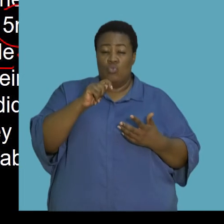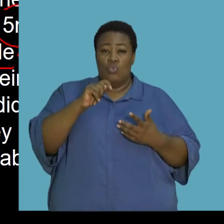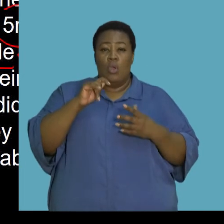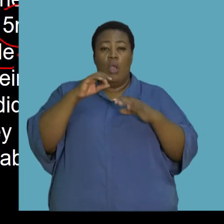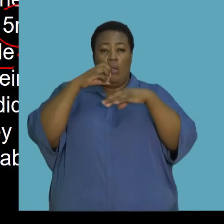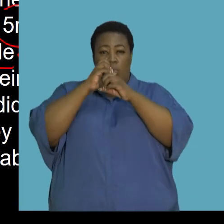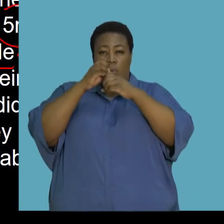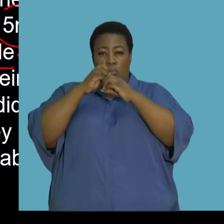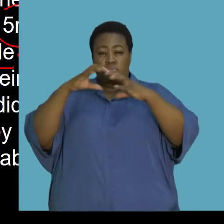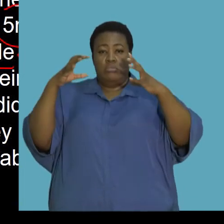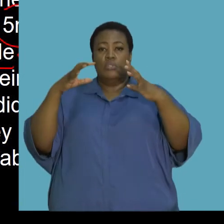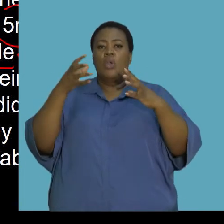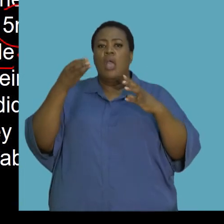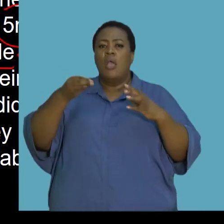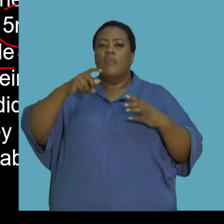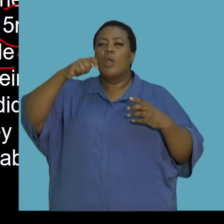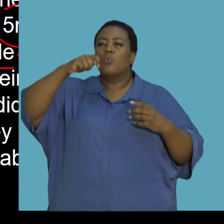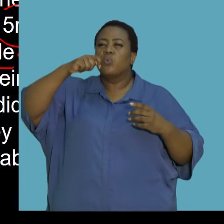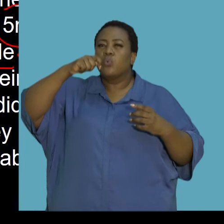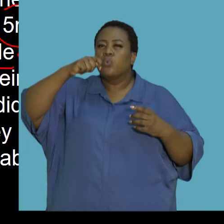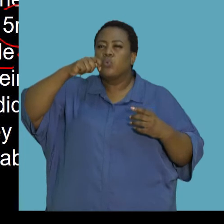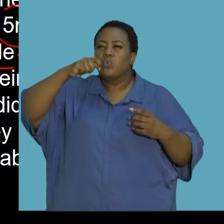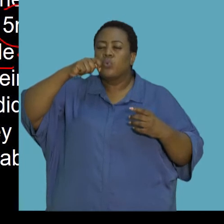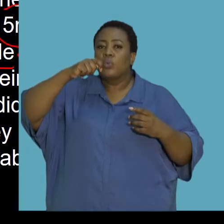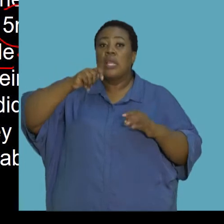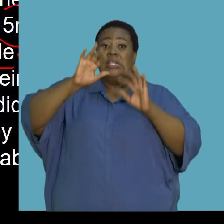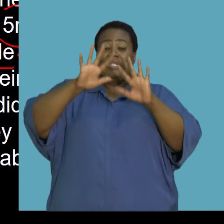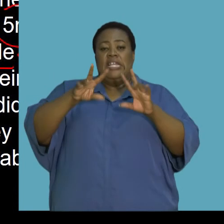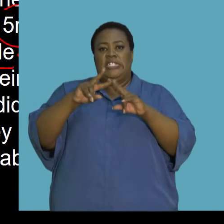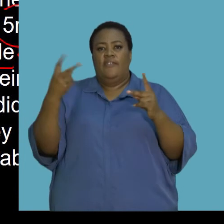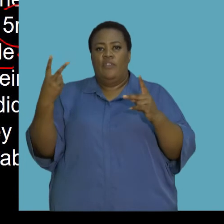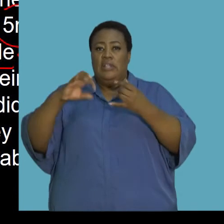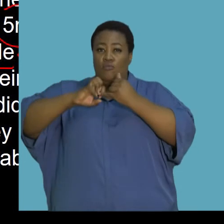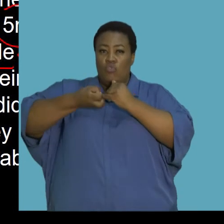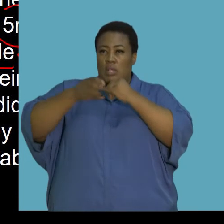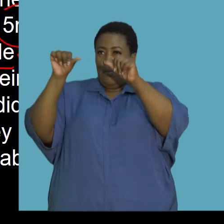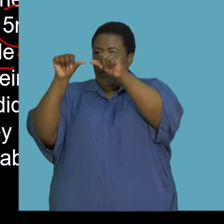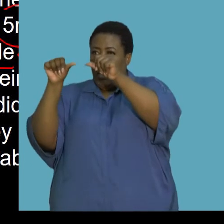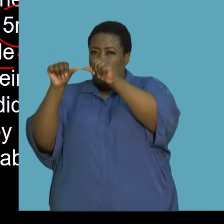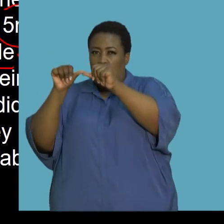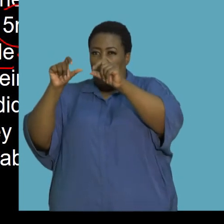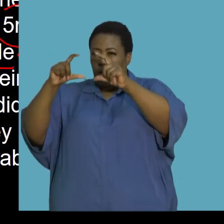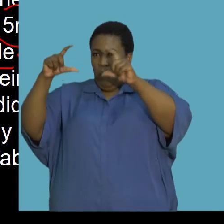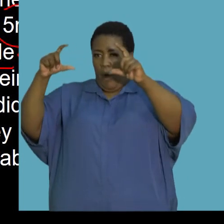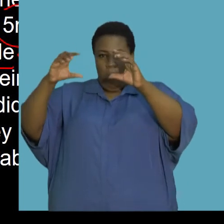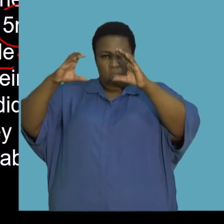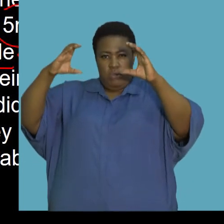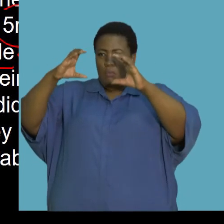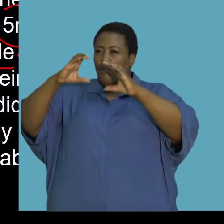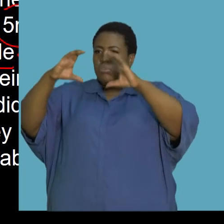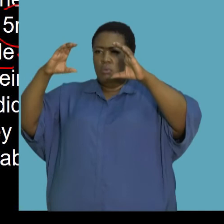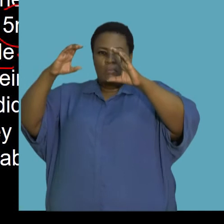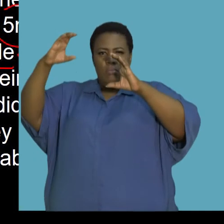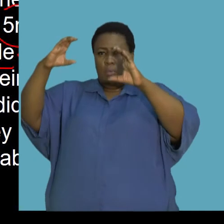SpongeBob used their favorite bubble wands to blow 10 different bubbles and did their best to measure